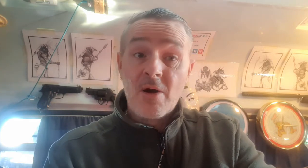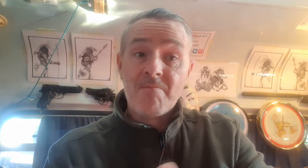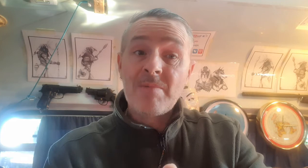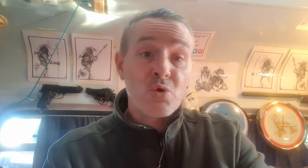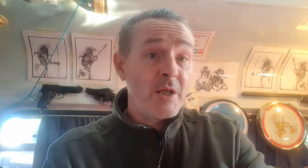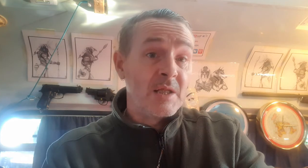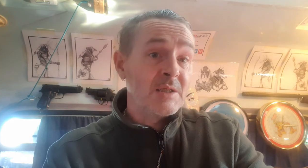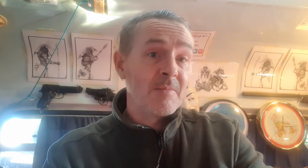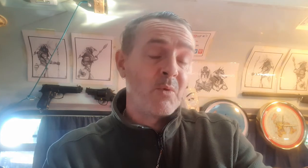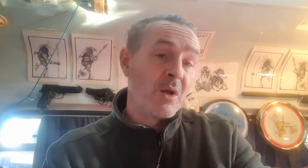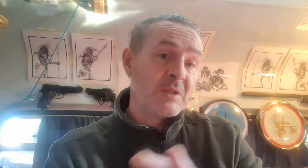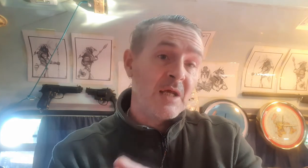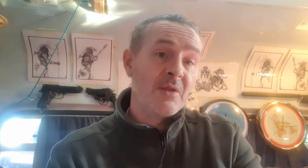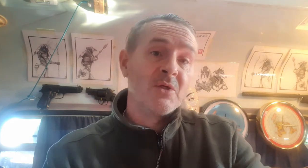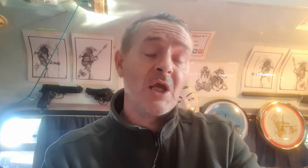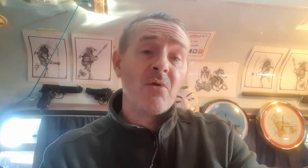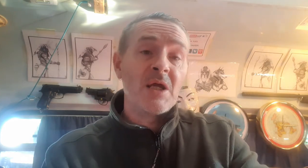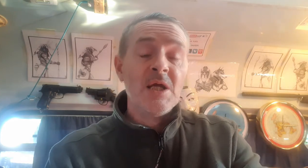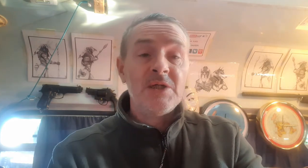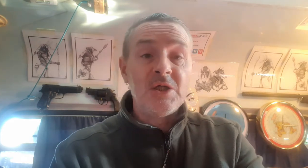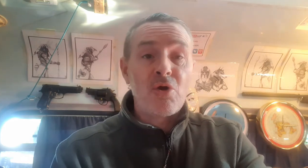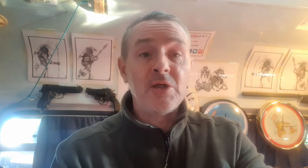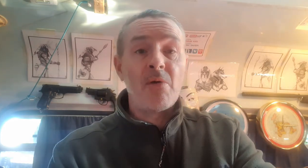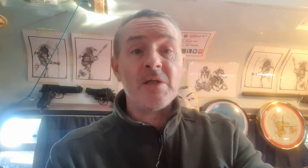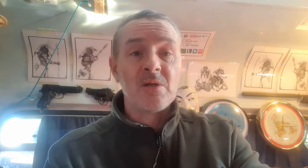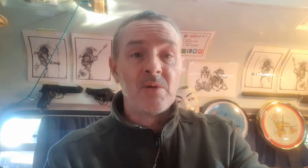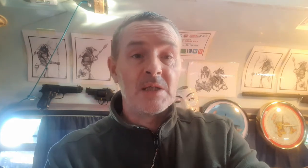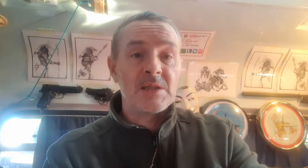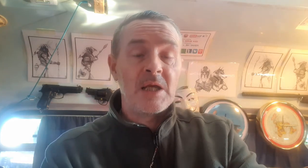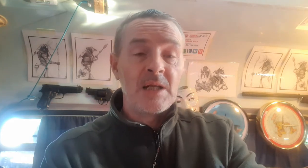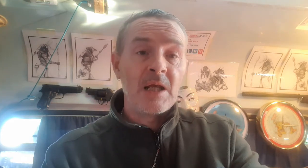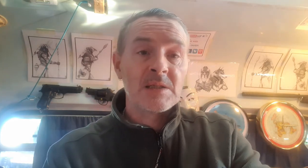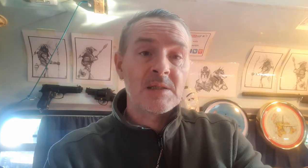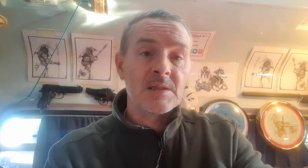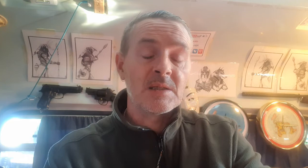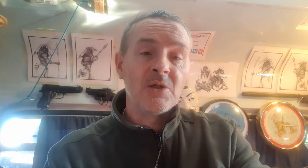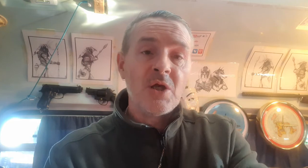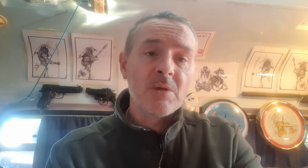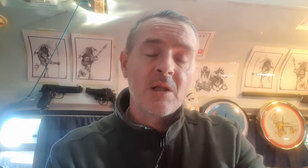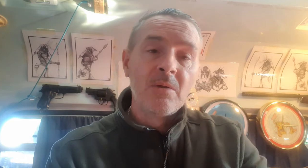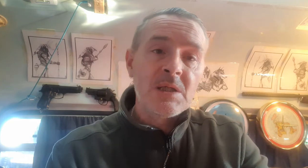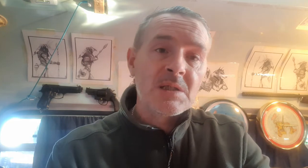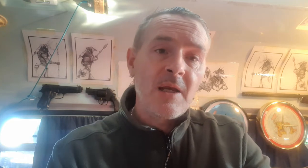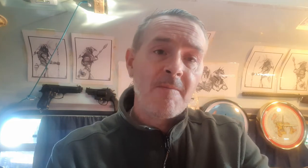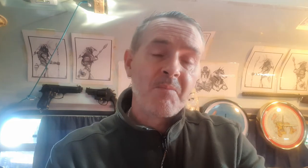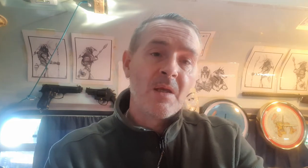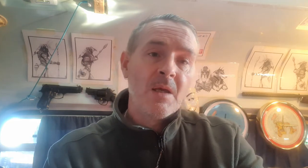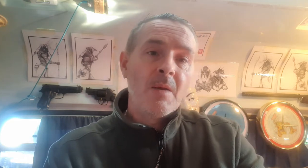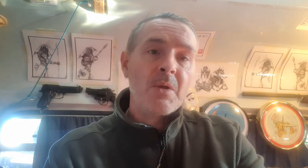believe it or not, Mum tried this when I was down there in January. She tried going to lawyers to get legal assistance. And do you know what the lawyers